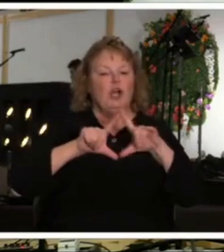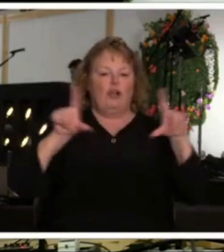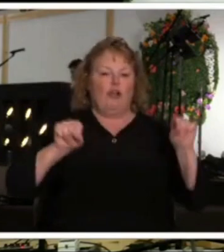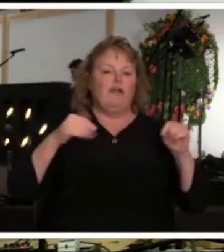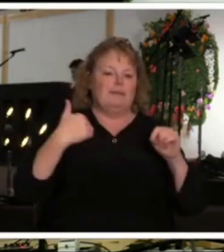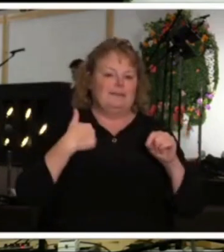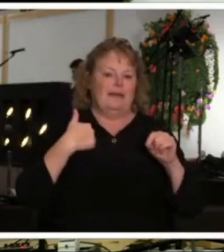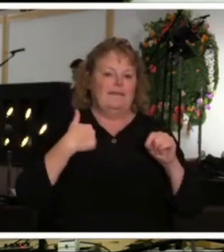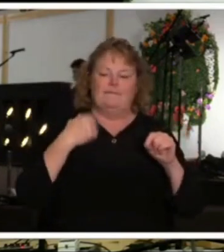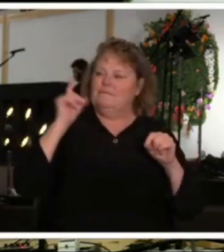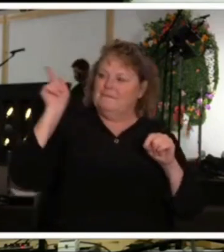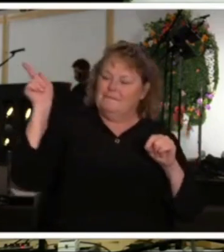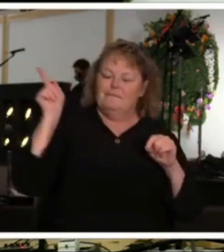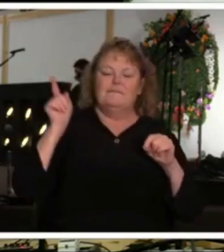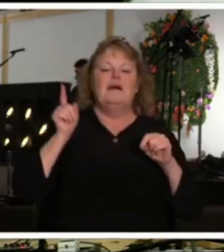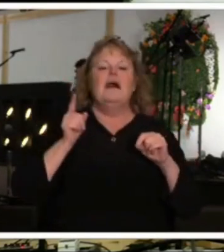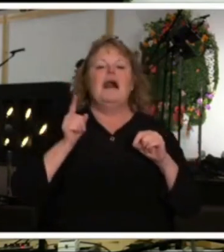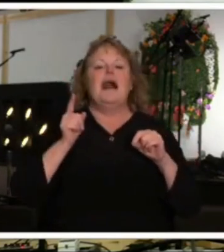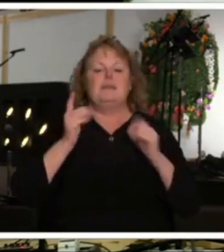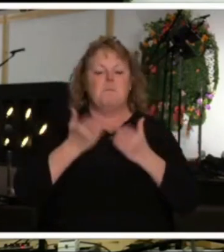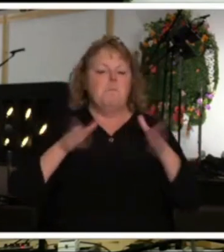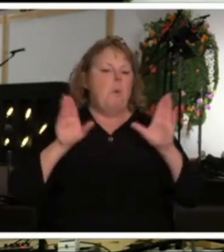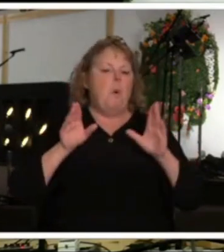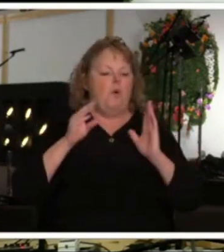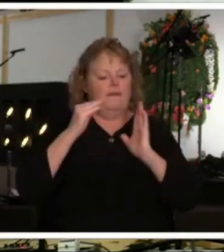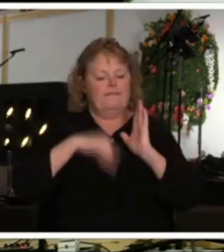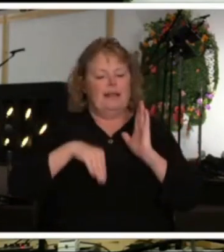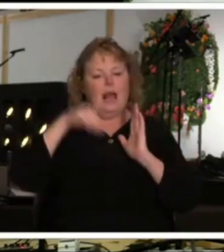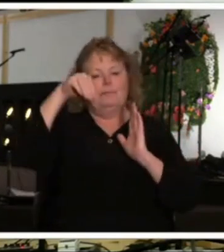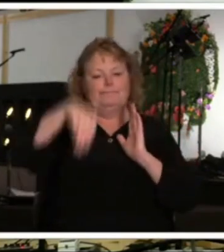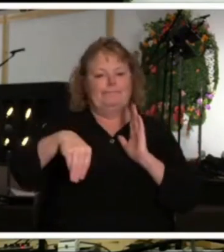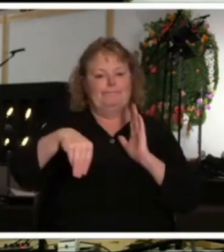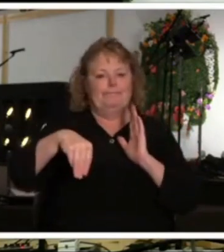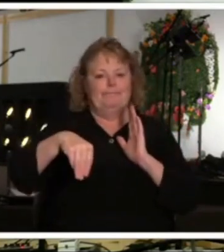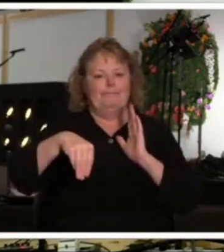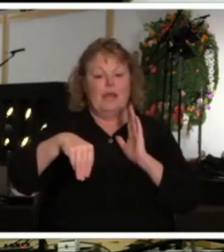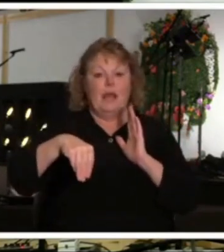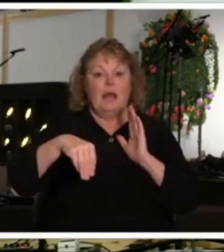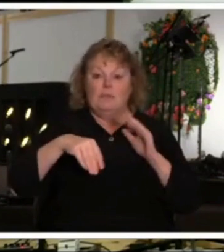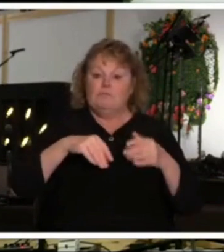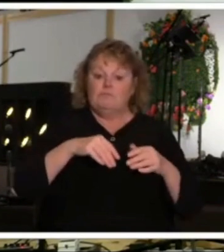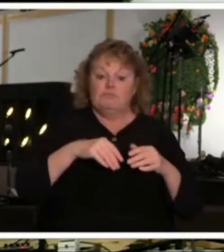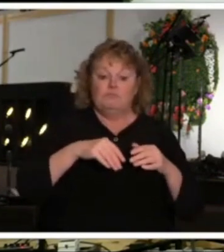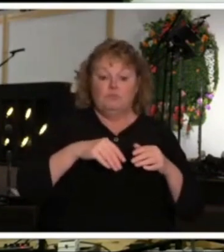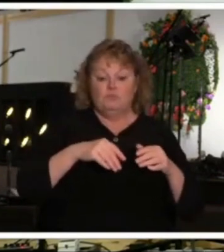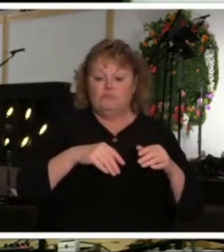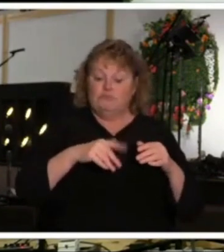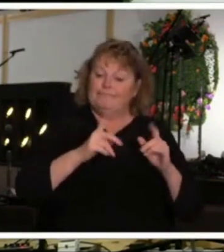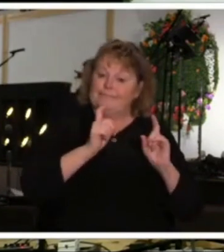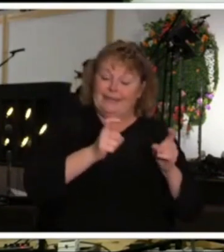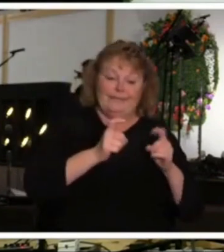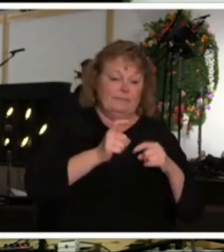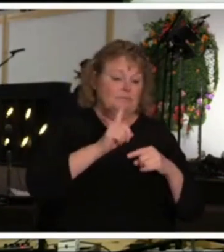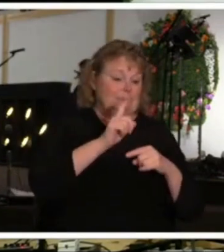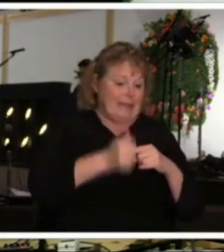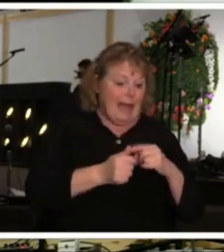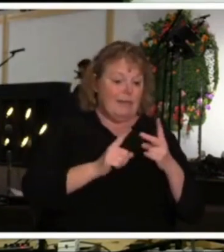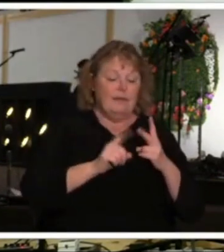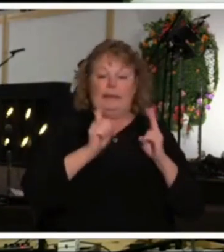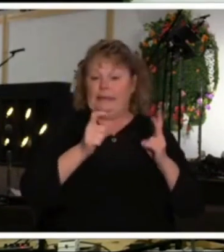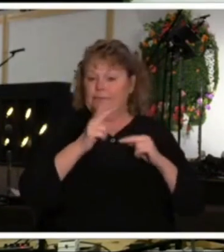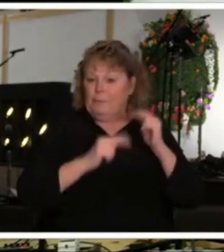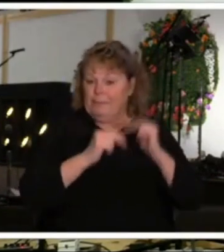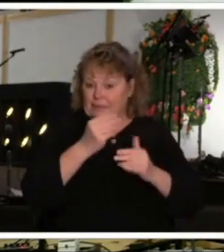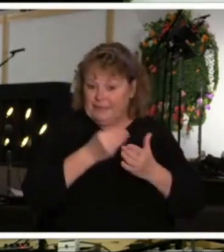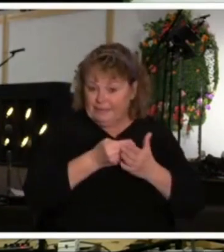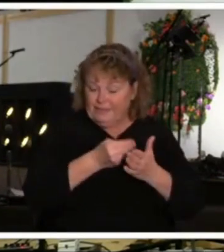available on the welcome table, and there's a wooden bowl there if you'd fill that out. So that's above your tithe. That's above your building fund. This is just saying, Lord, I